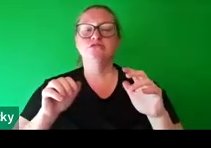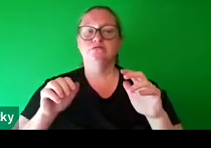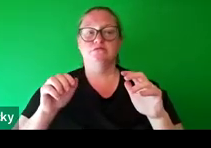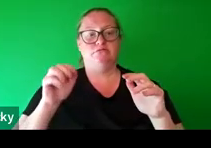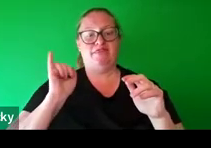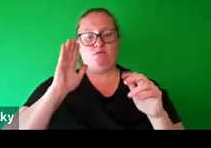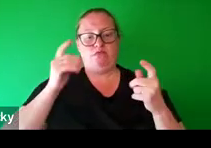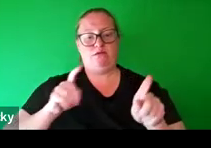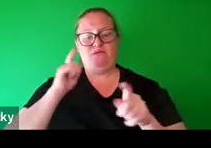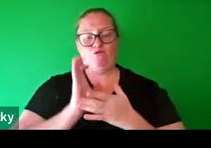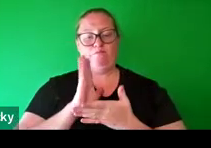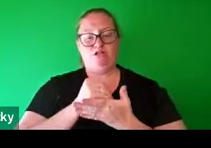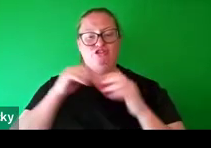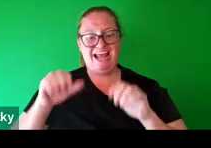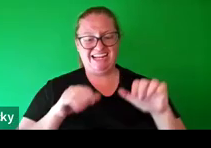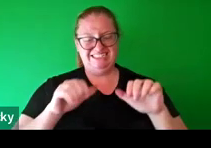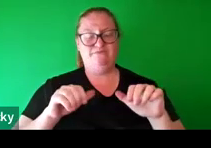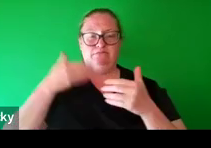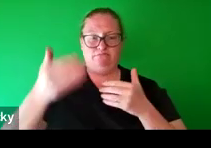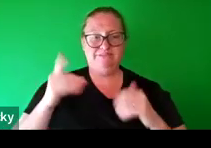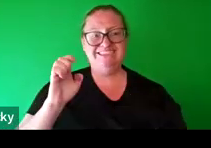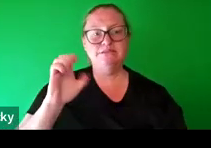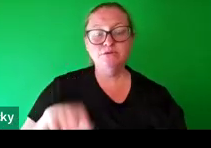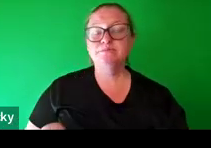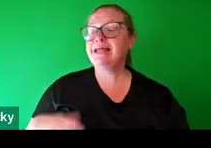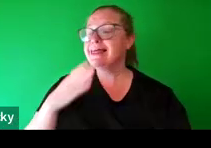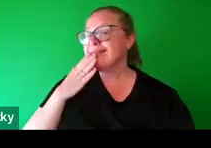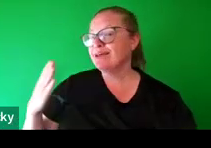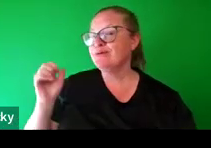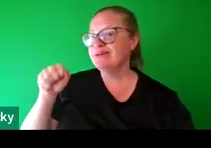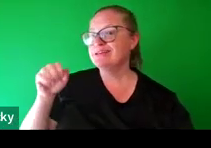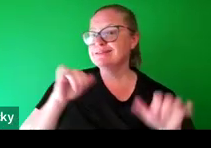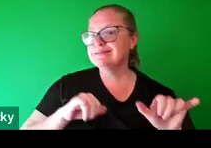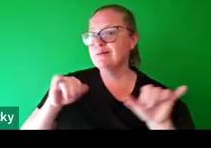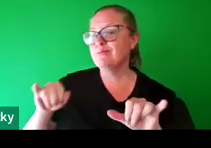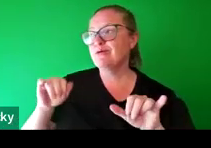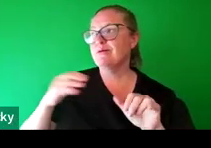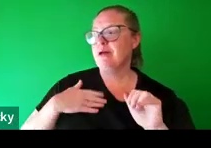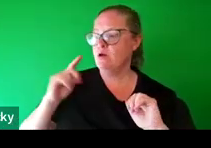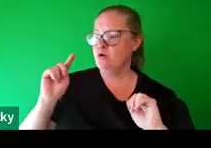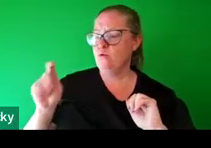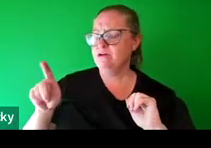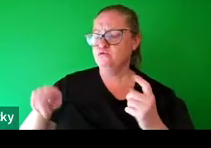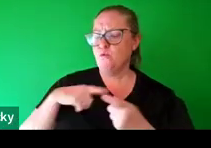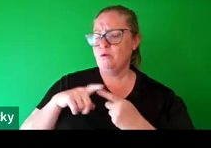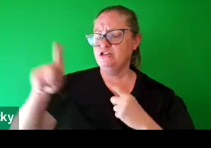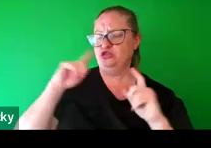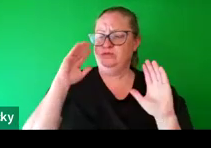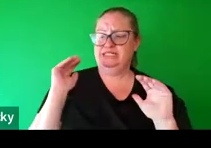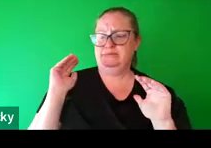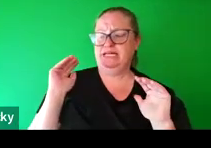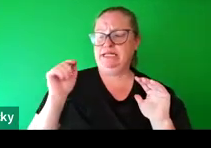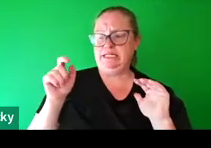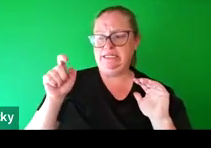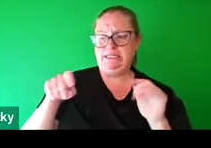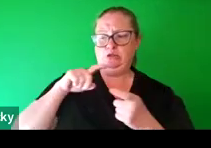budget calendar in December. Thanks. And yeah, I think similarly, the question, you know, when do you anticipate needing to begin